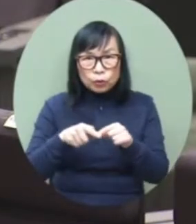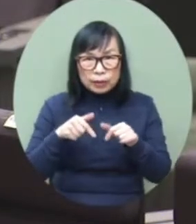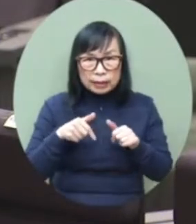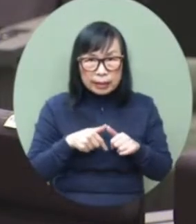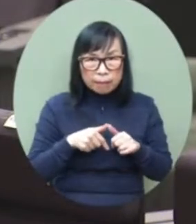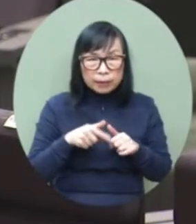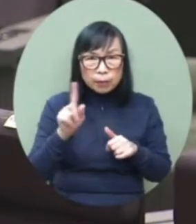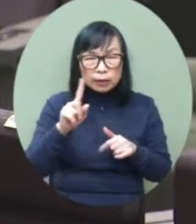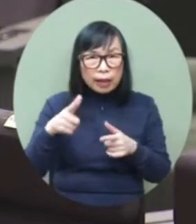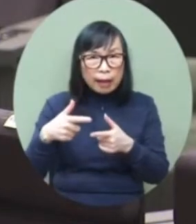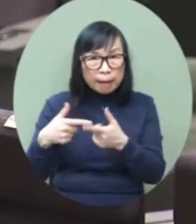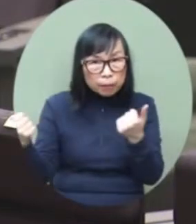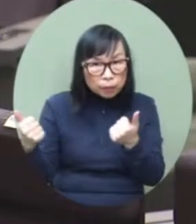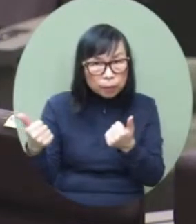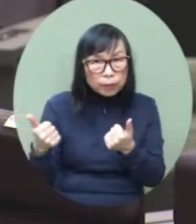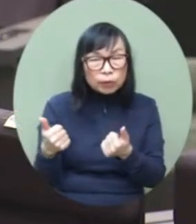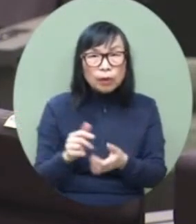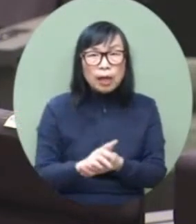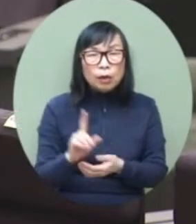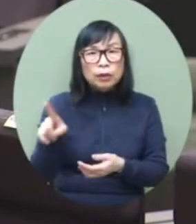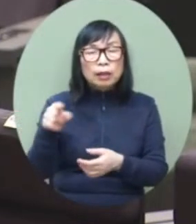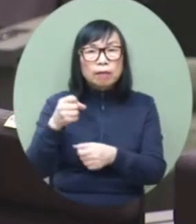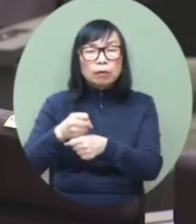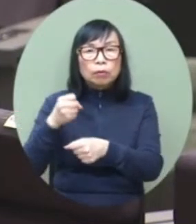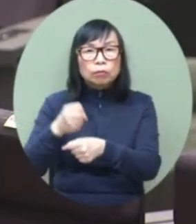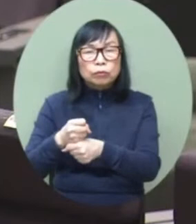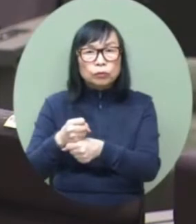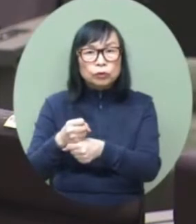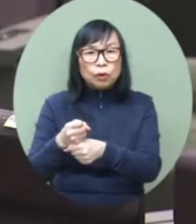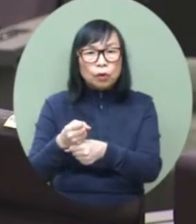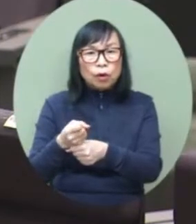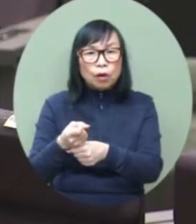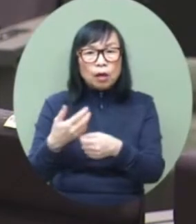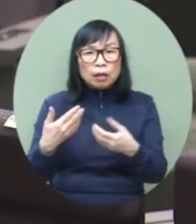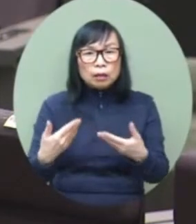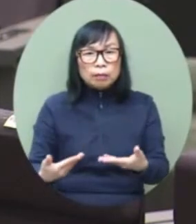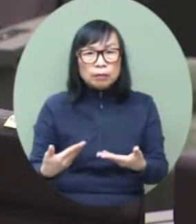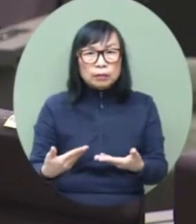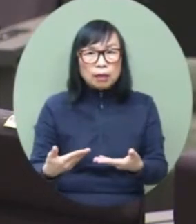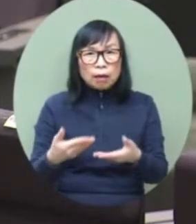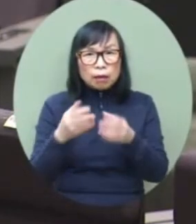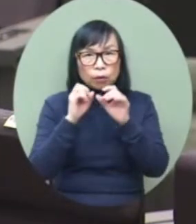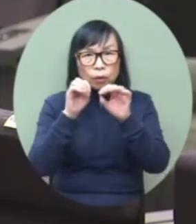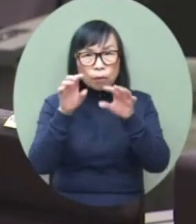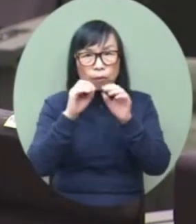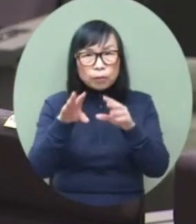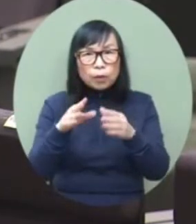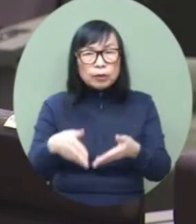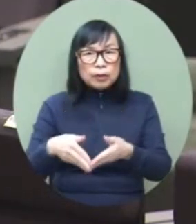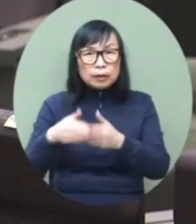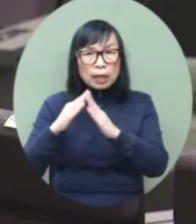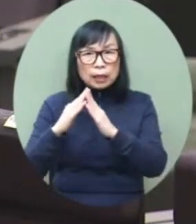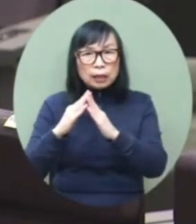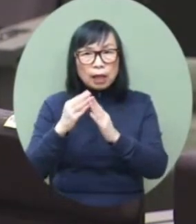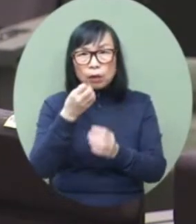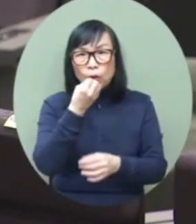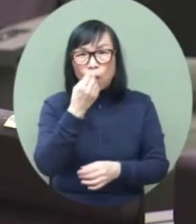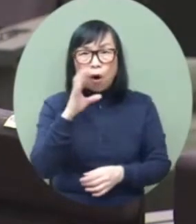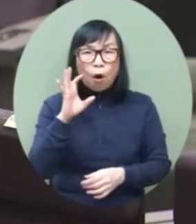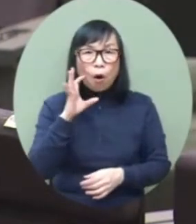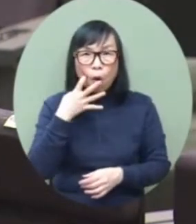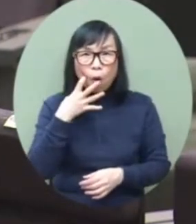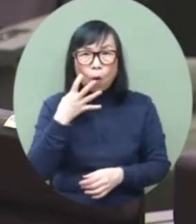bureau's mandate, which was published yesterday, said that they are setting up a Hong Kong, Macau, and Taiwan